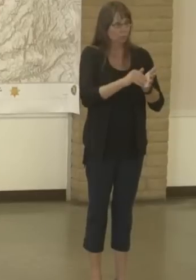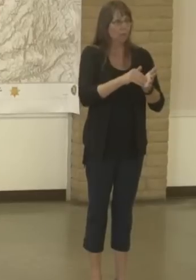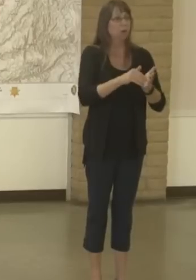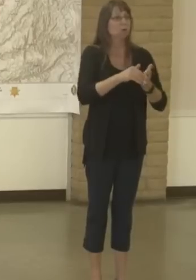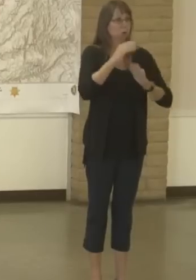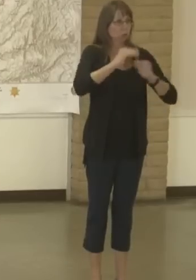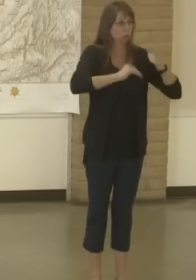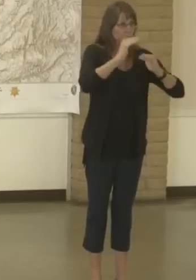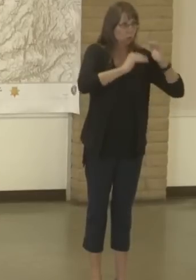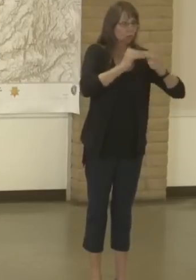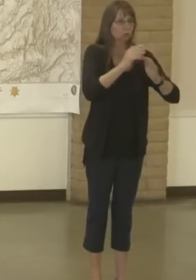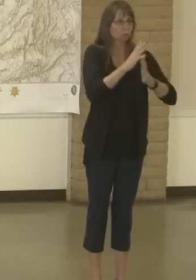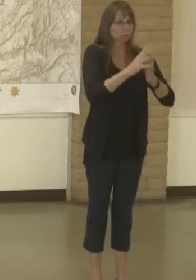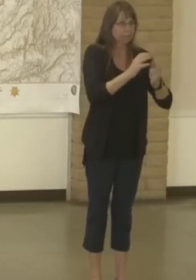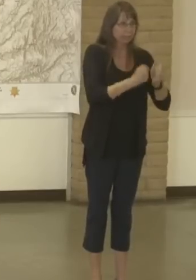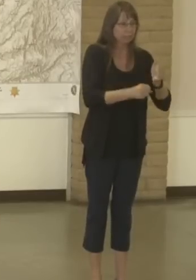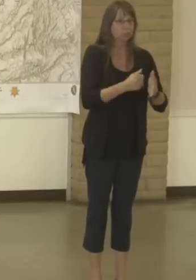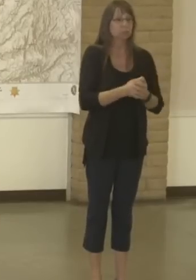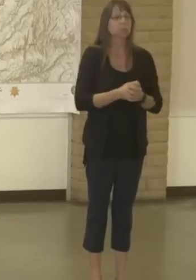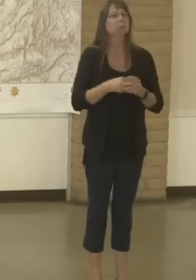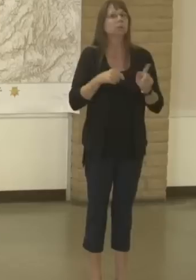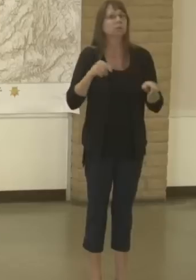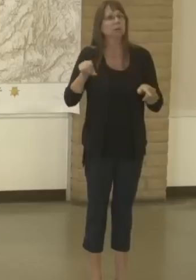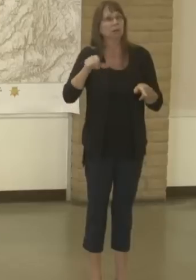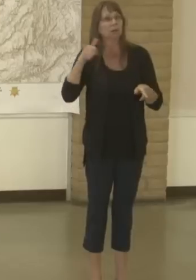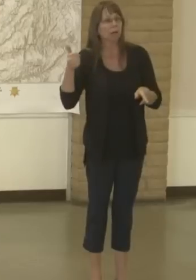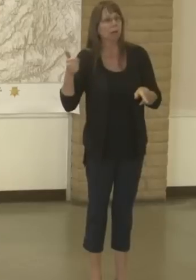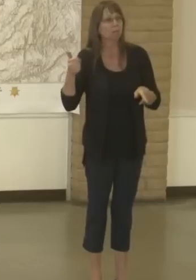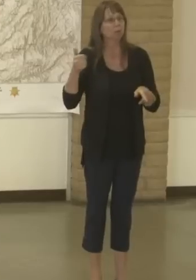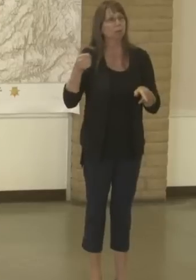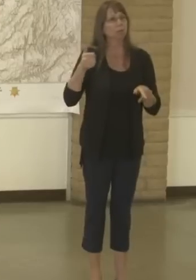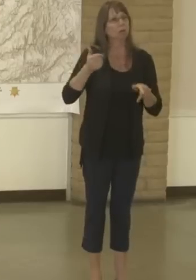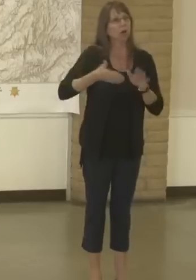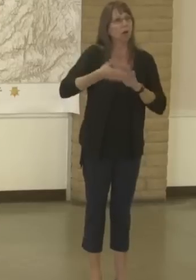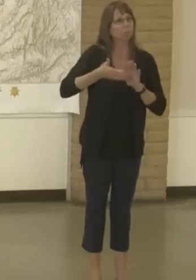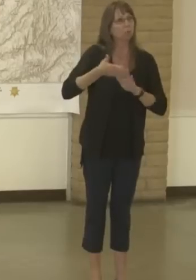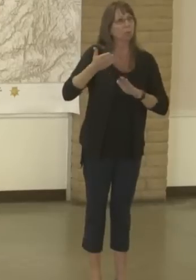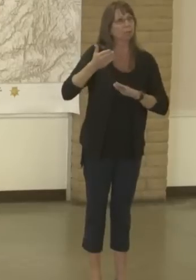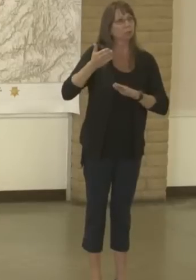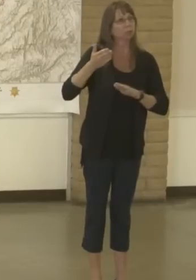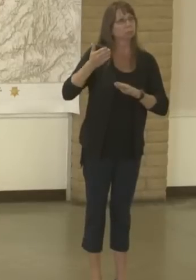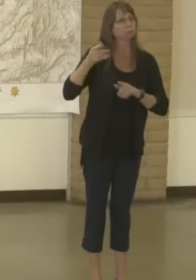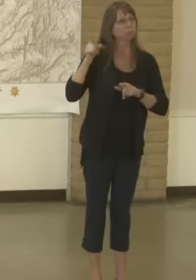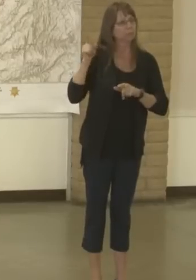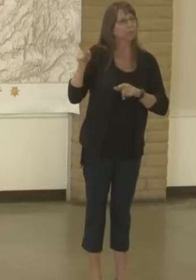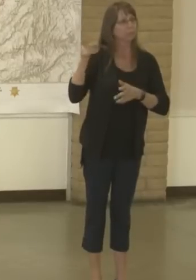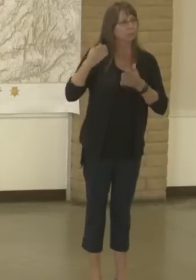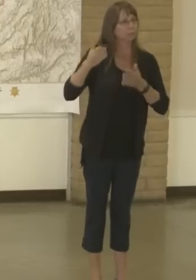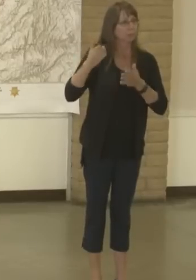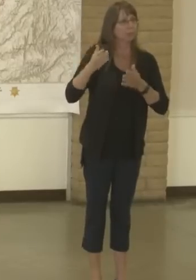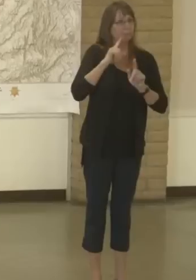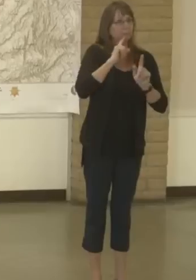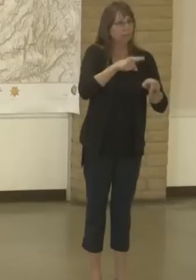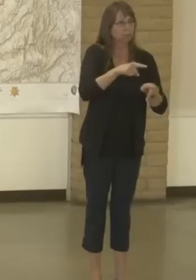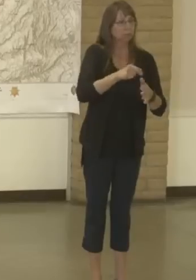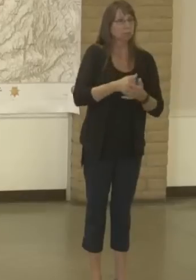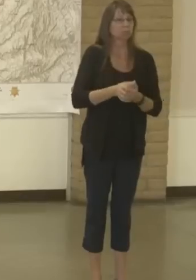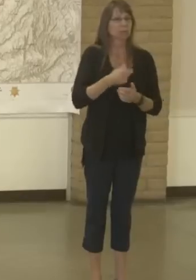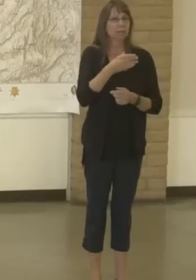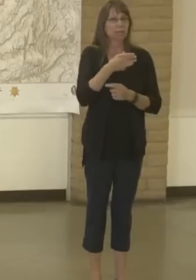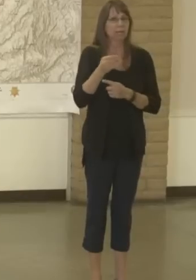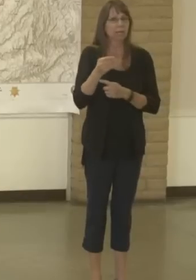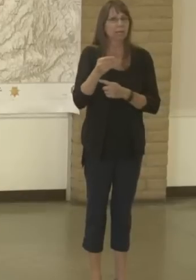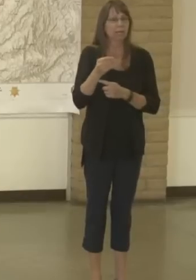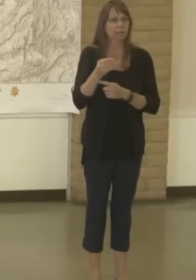can talk to you about like what some of the stuff that we've seen fire-wise. I'll bring him up right now. He also has a couple questions on note cards that we've